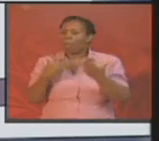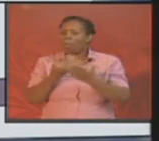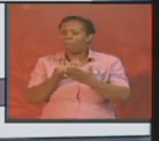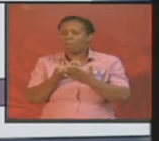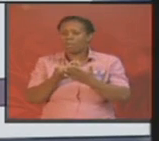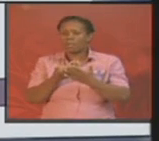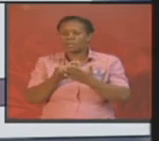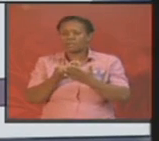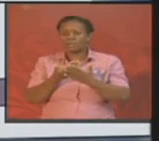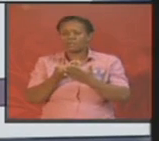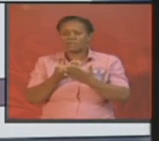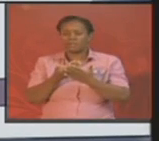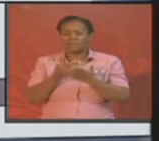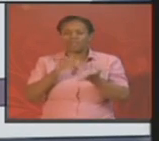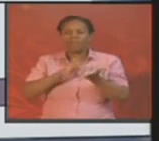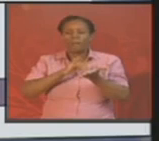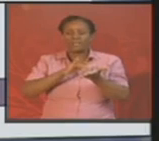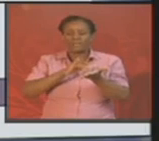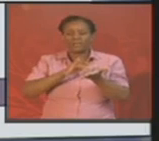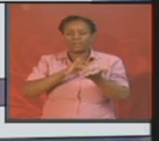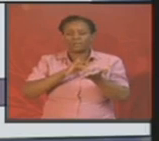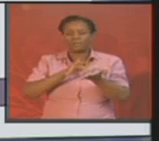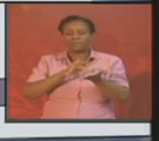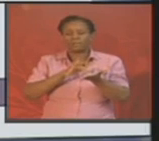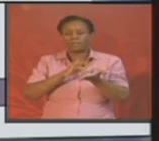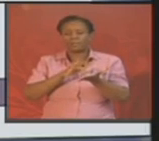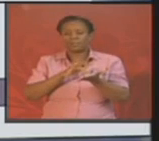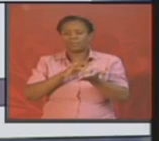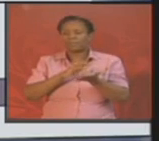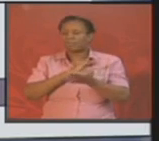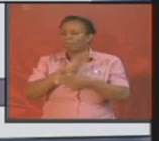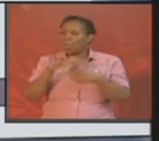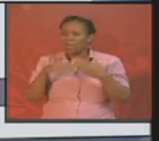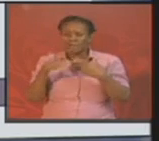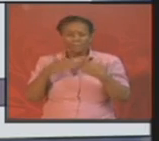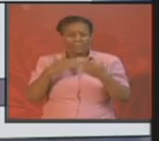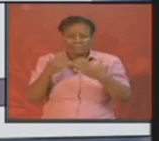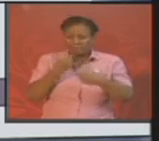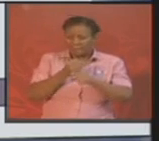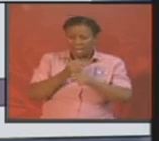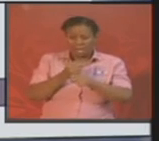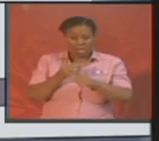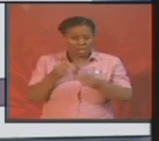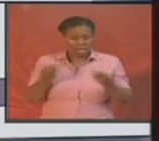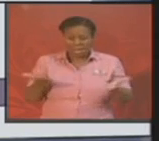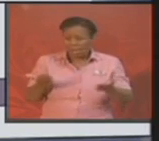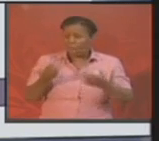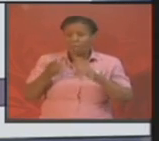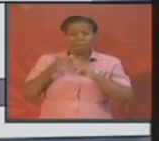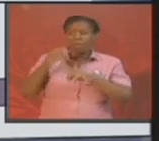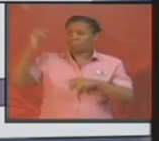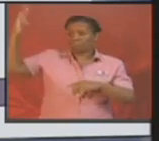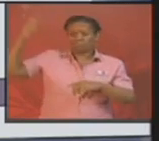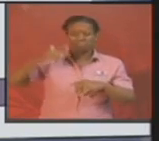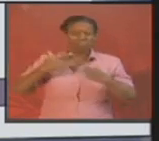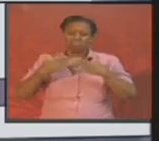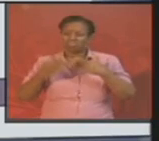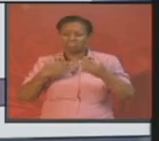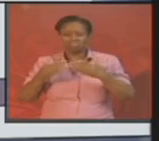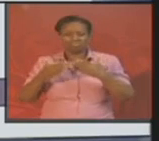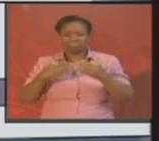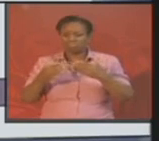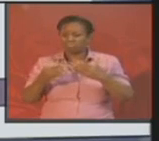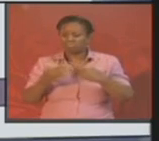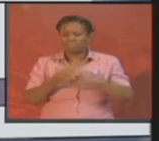traditional medicine that's manufactured locally or imported, whether it's a herbal supplement, it falls under the definition of